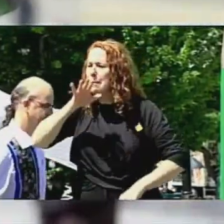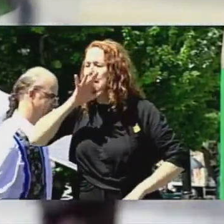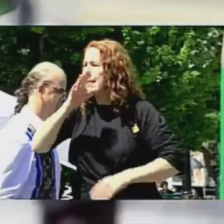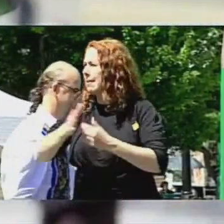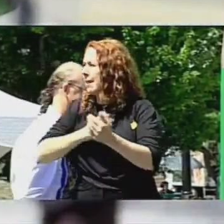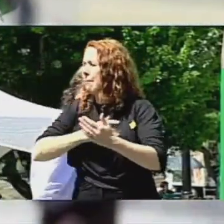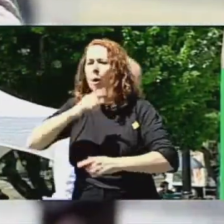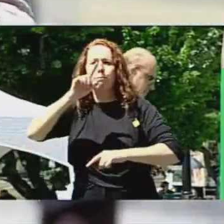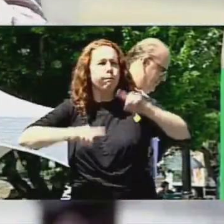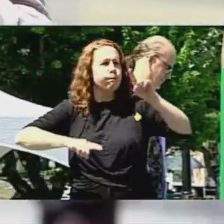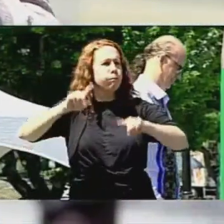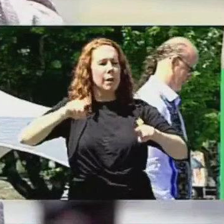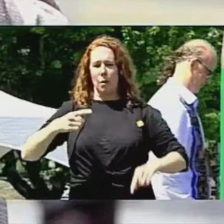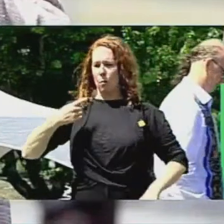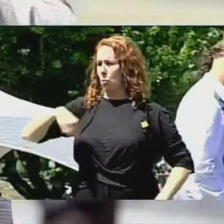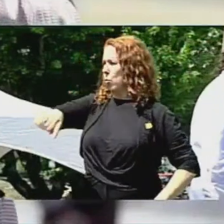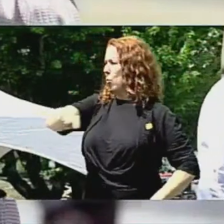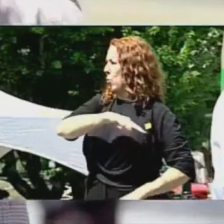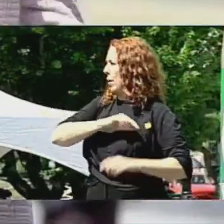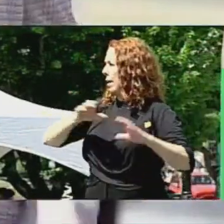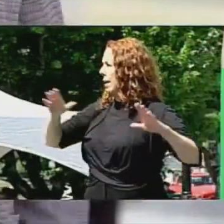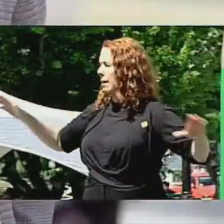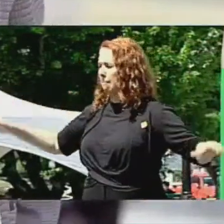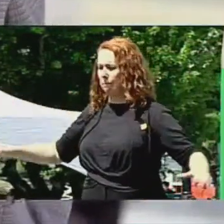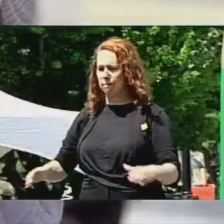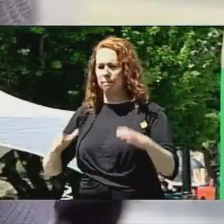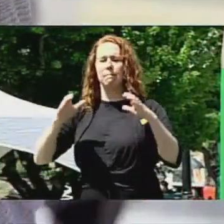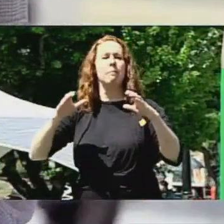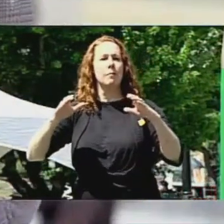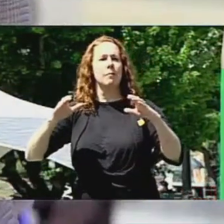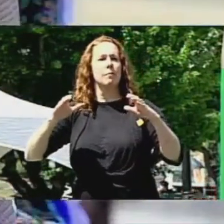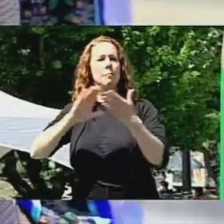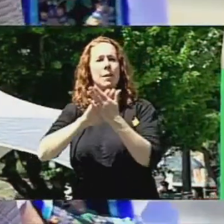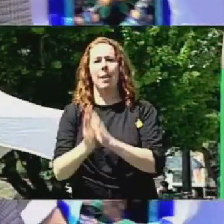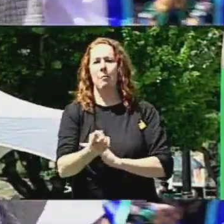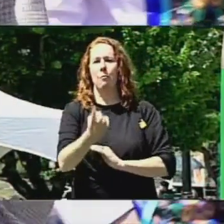every difference, we are all one today.